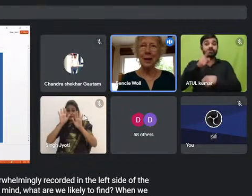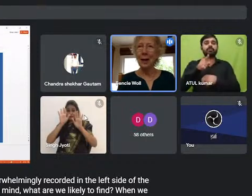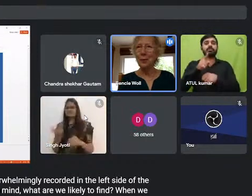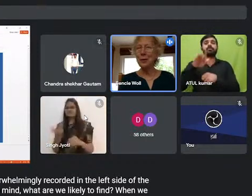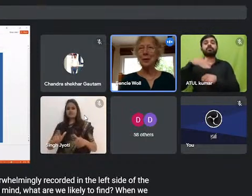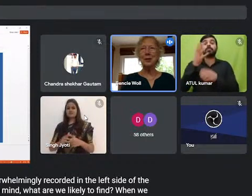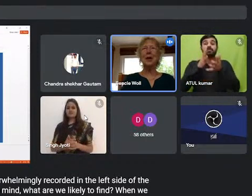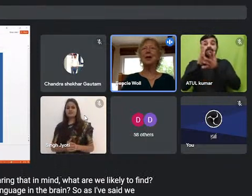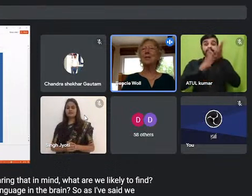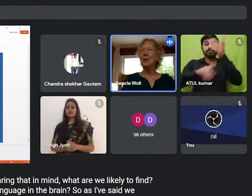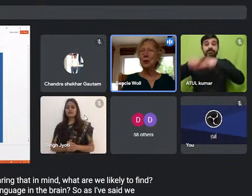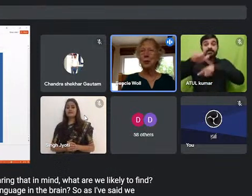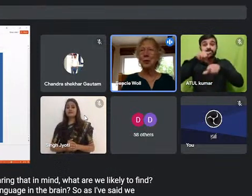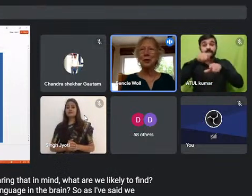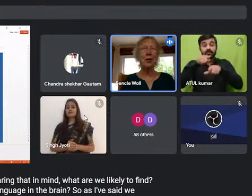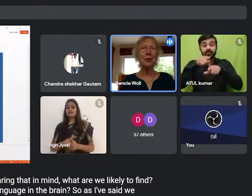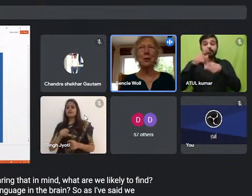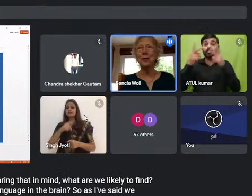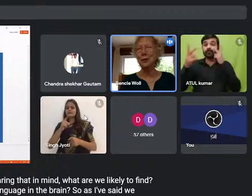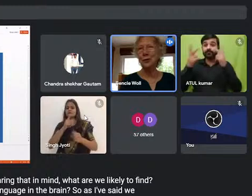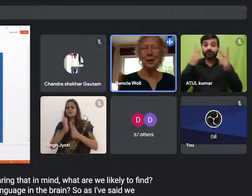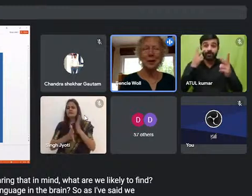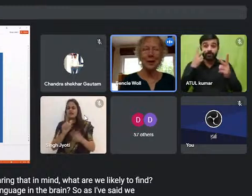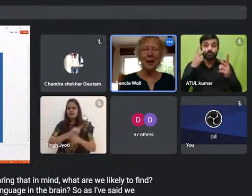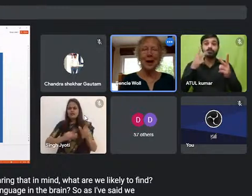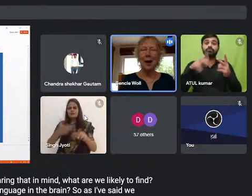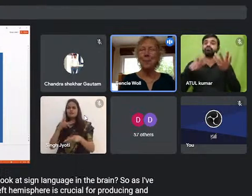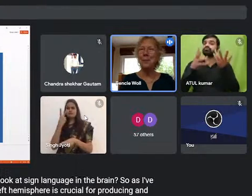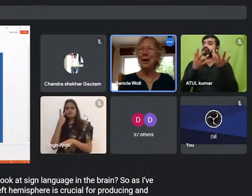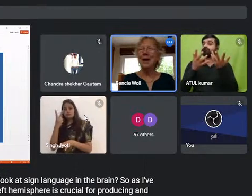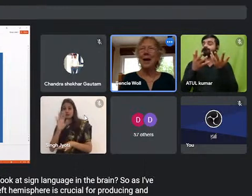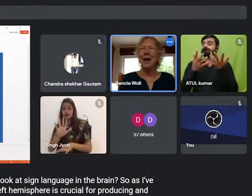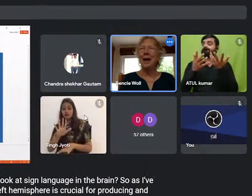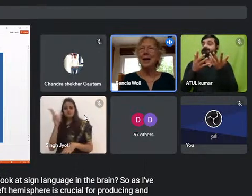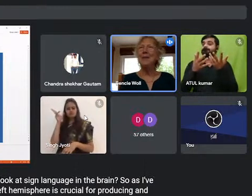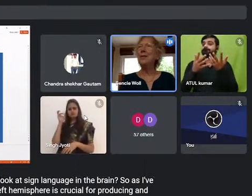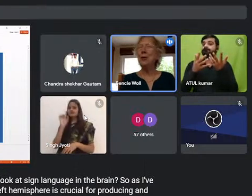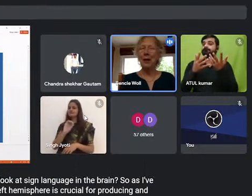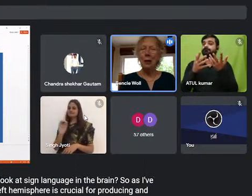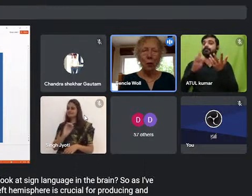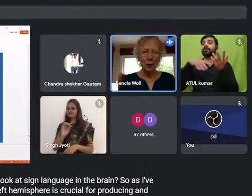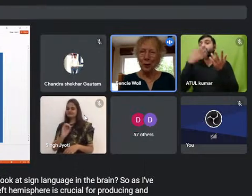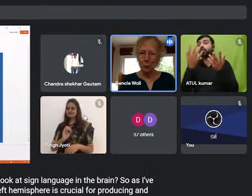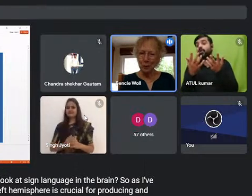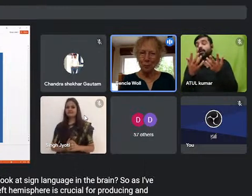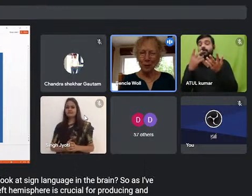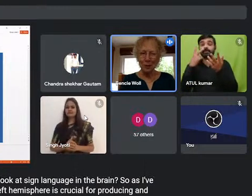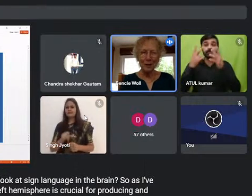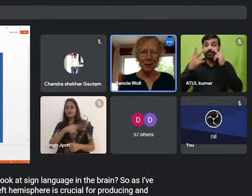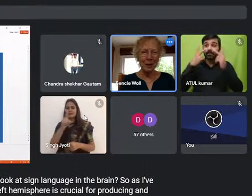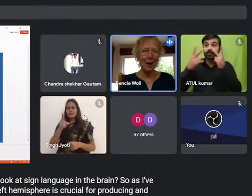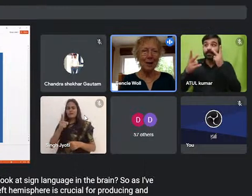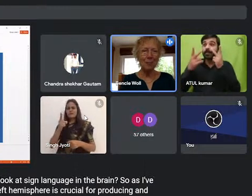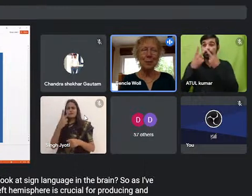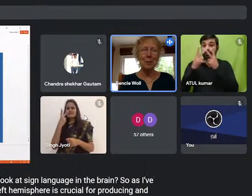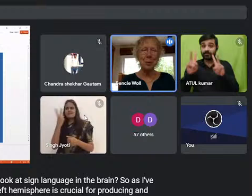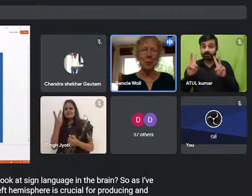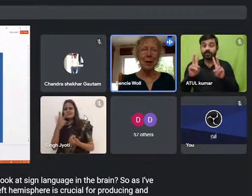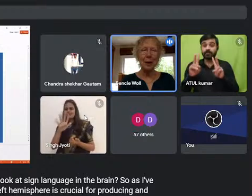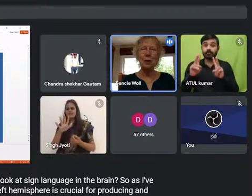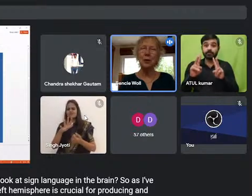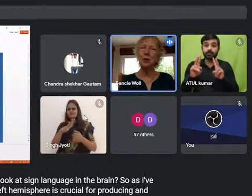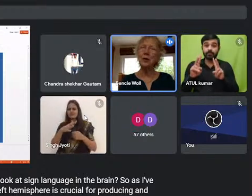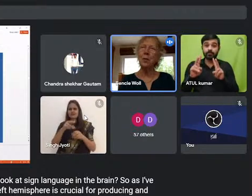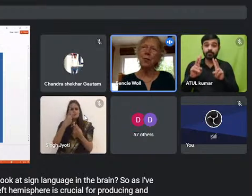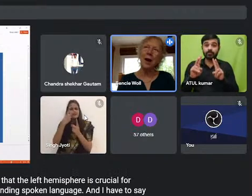though sign languages are visual, not auditory, even though they look so different from